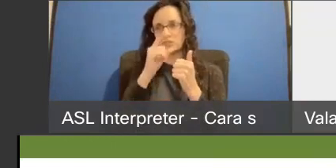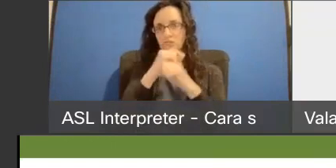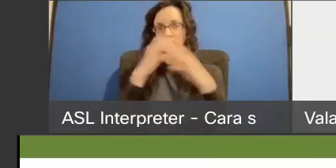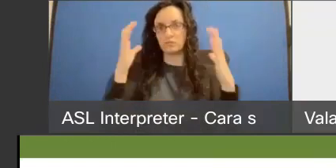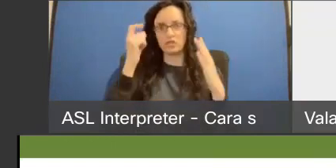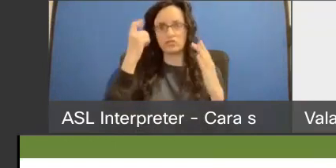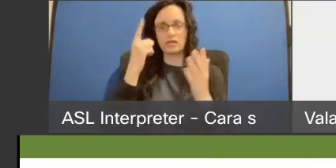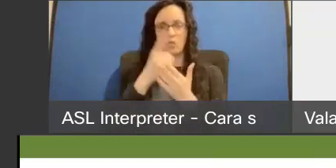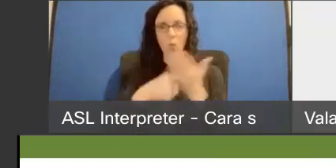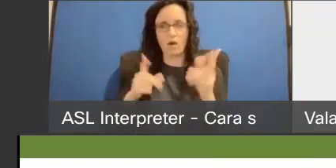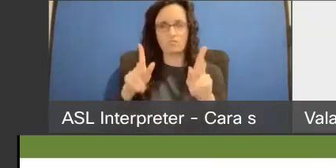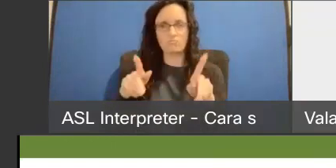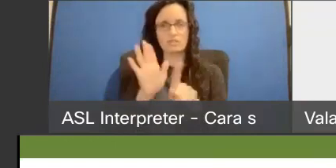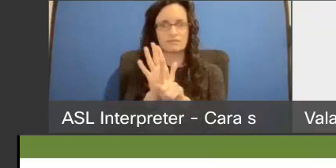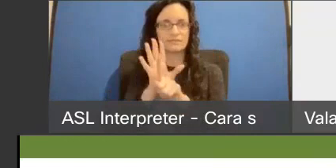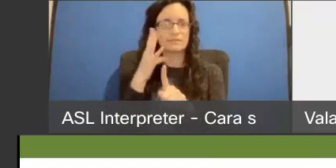somebody.